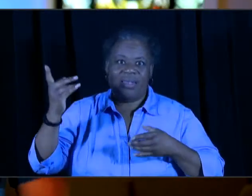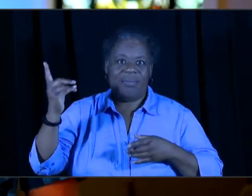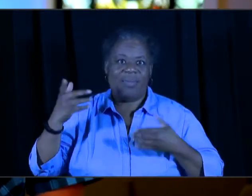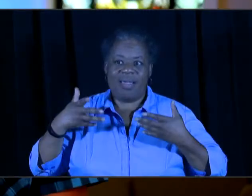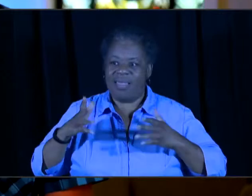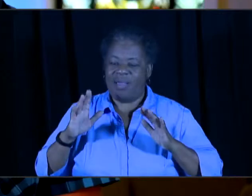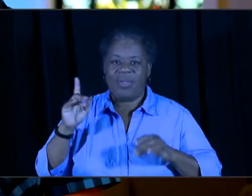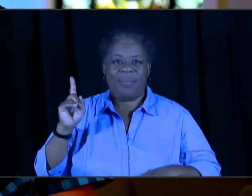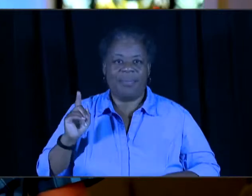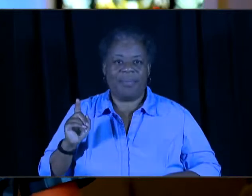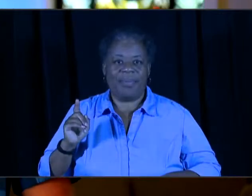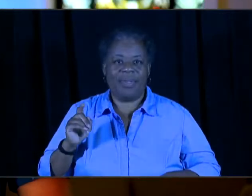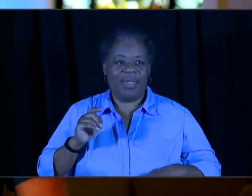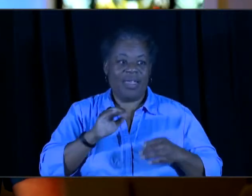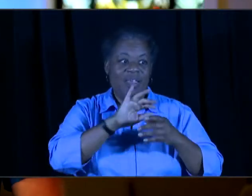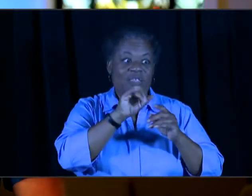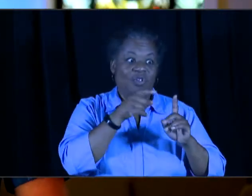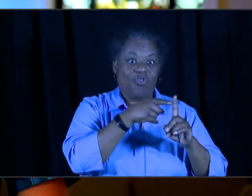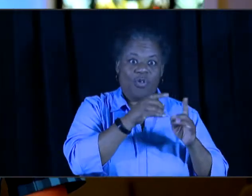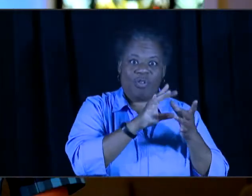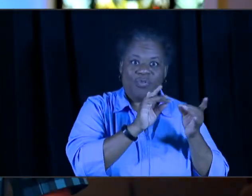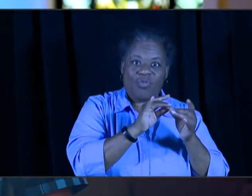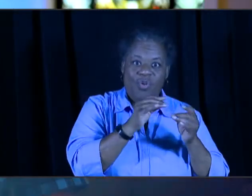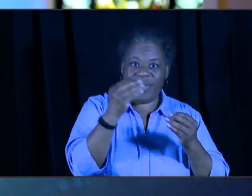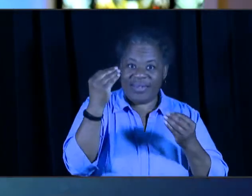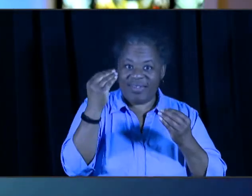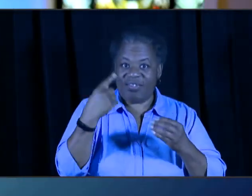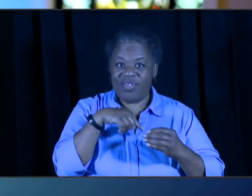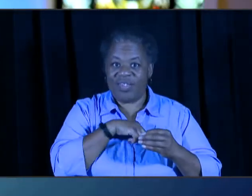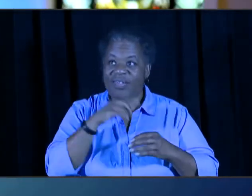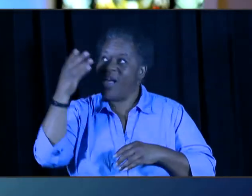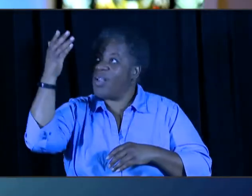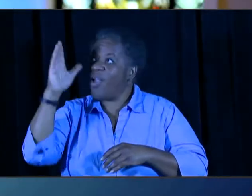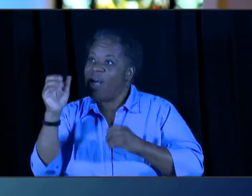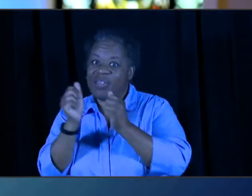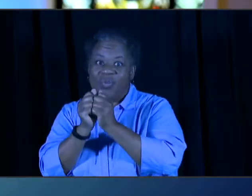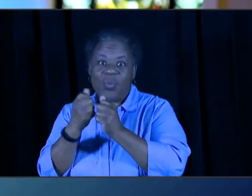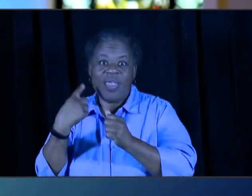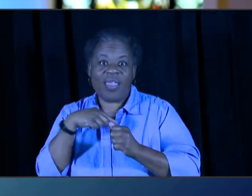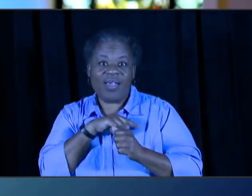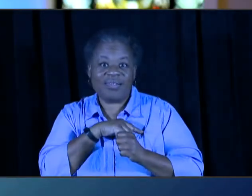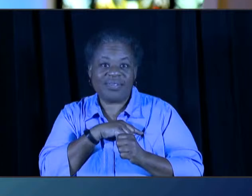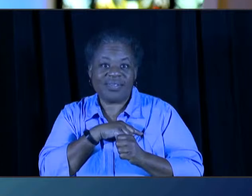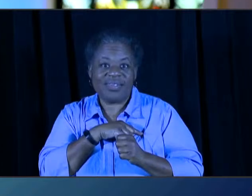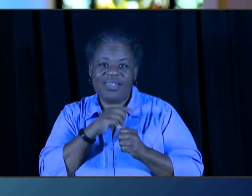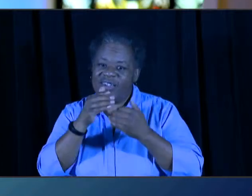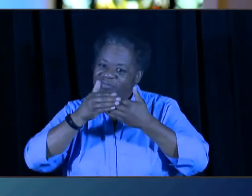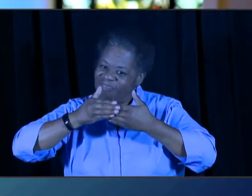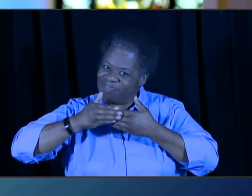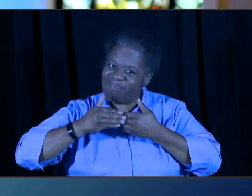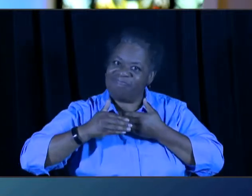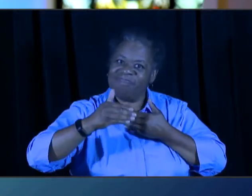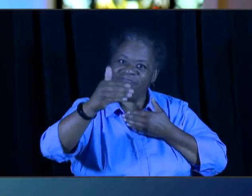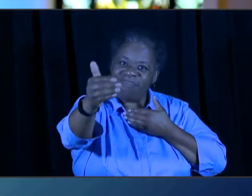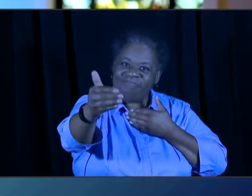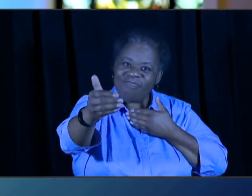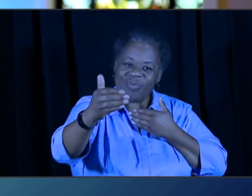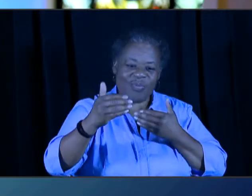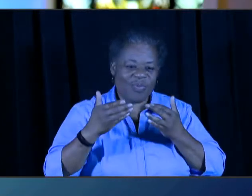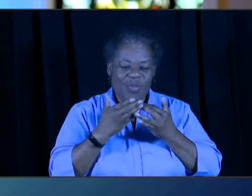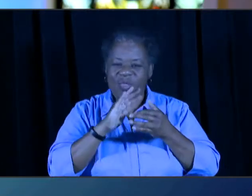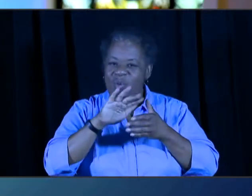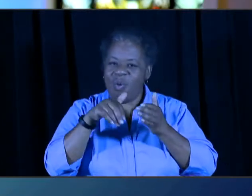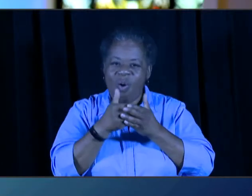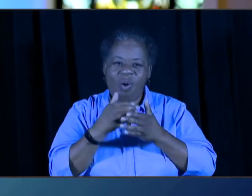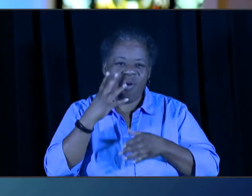The Joseph story teaches us that God is with us for good through all the